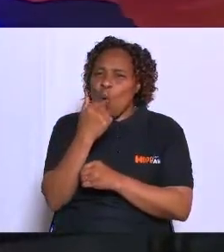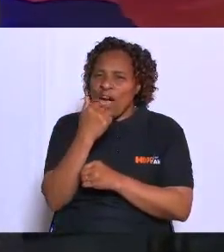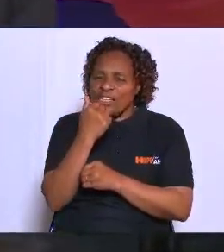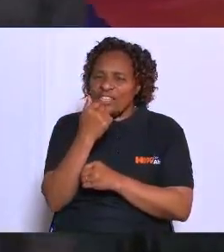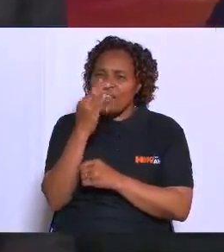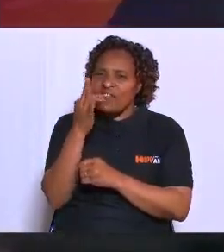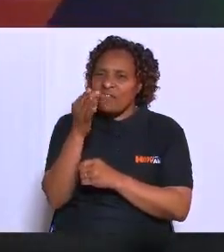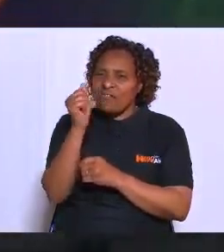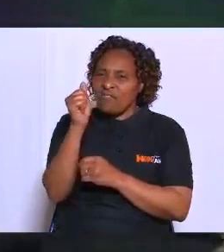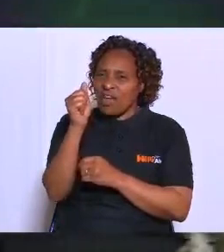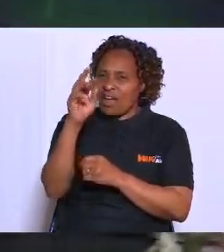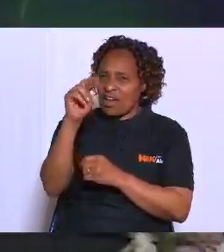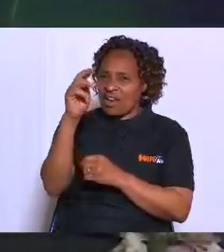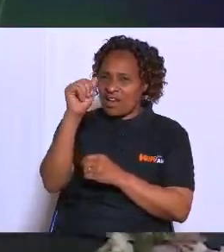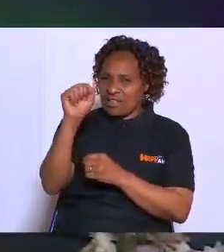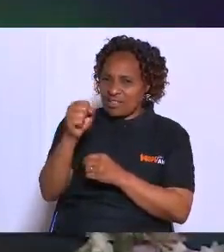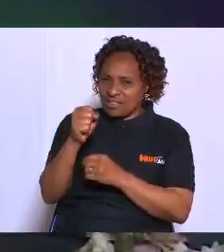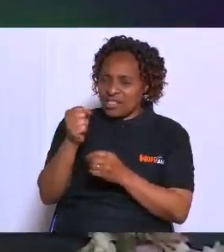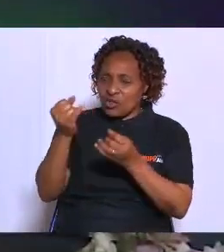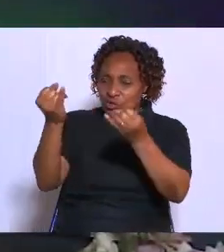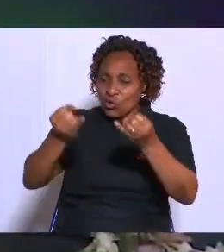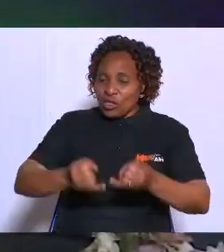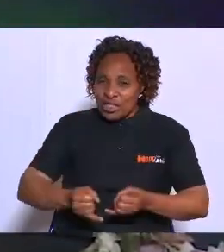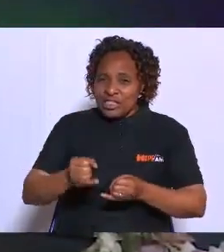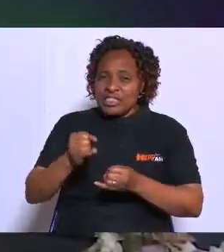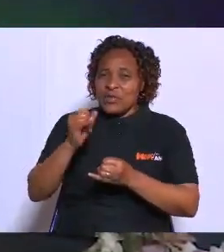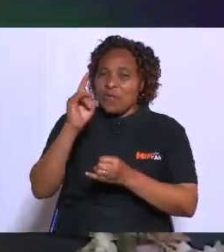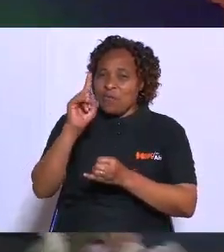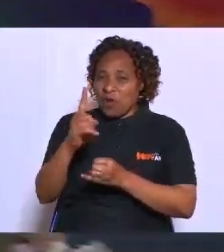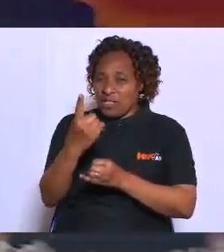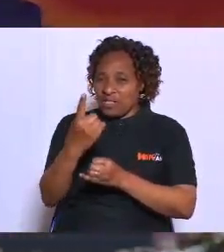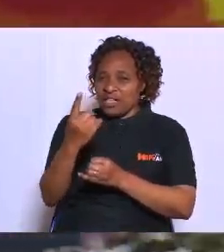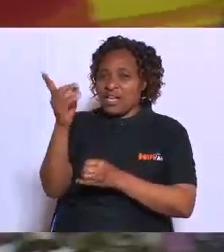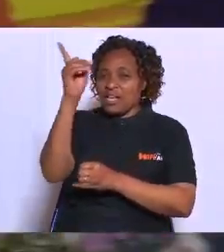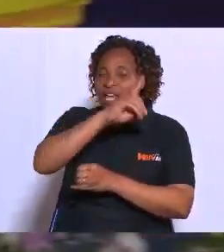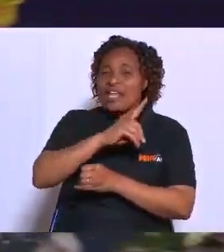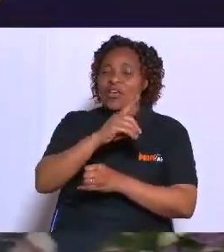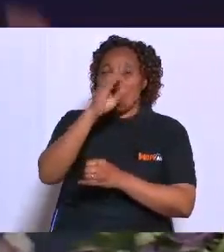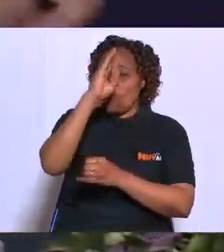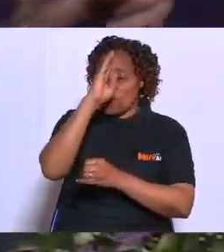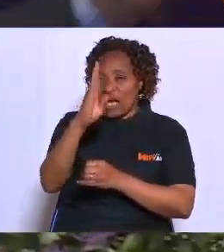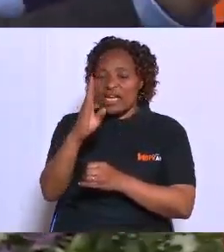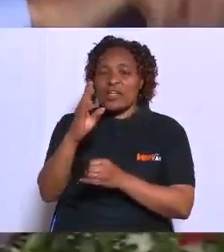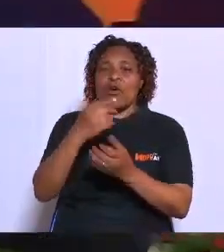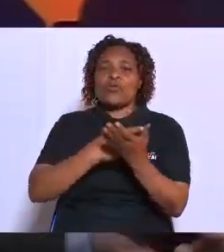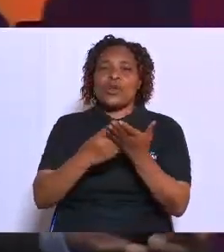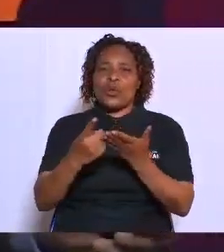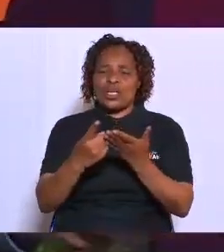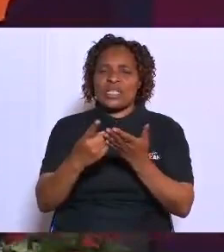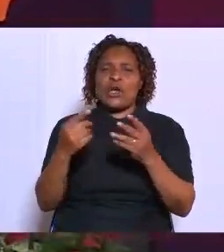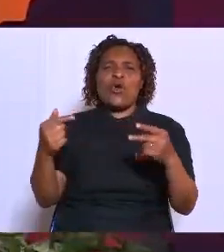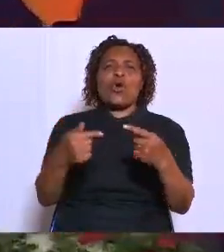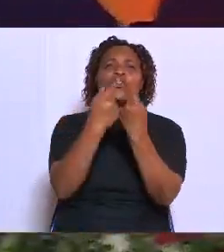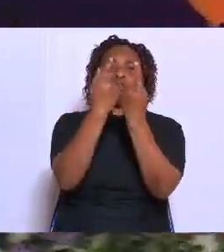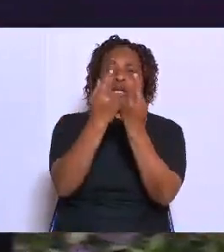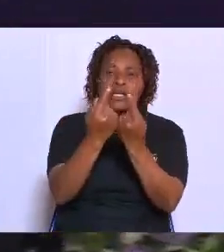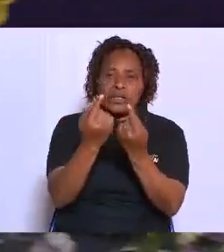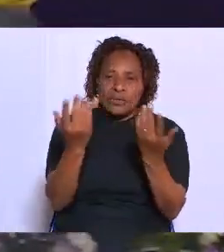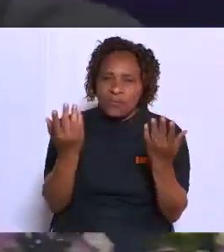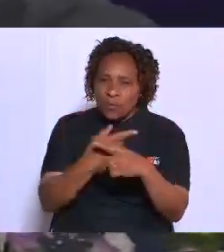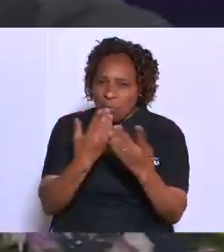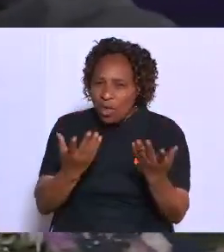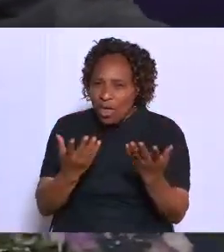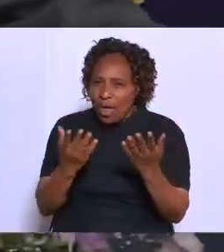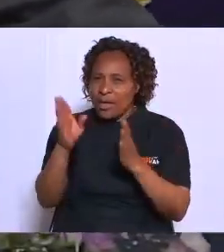introduced a day called Sunday or the first day of the week they introduced that contrary to the Bible because